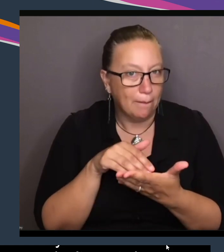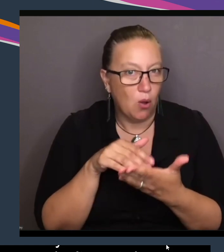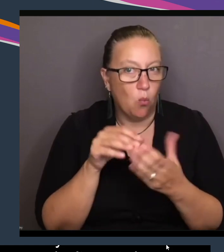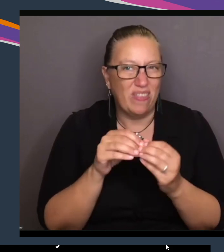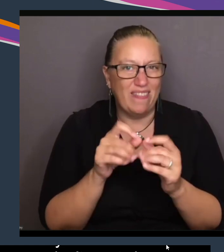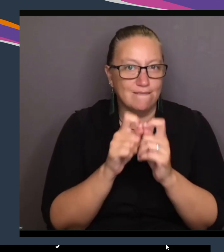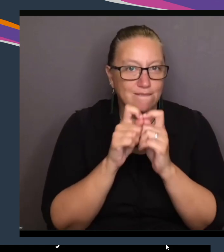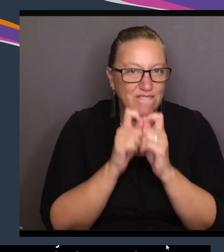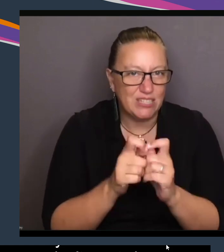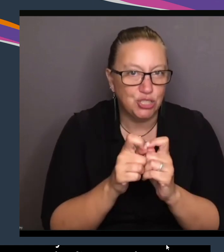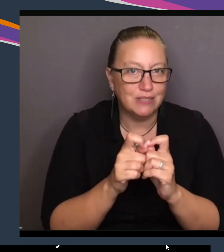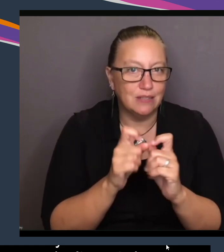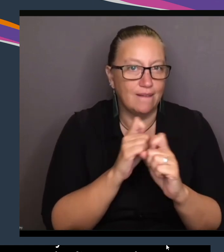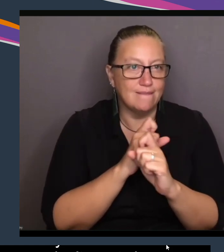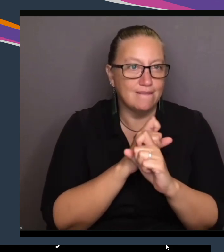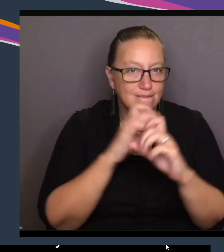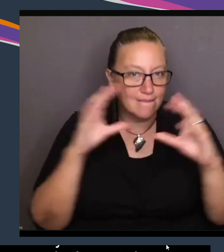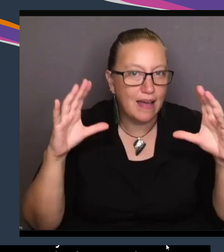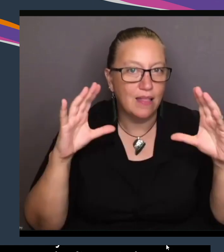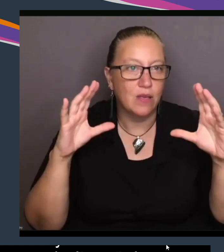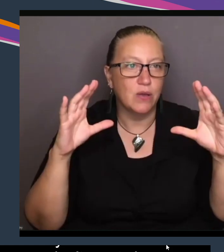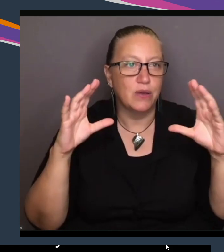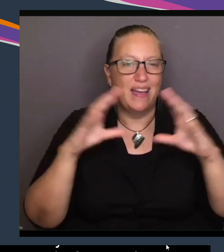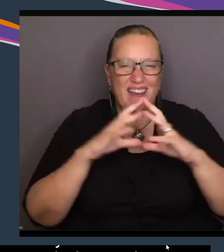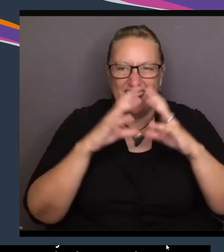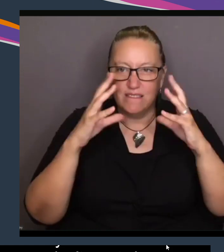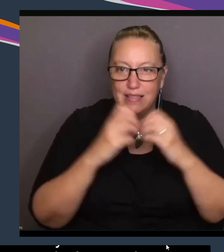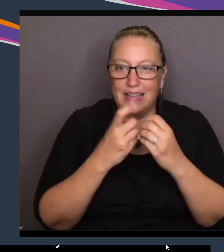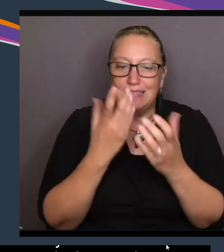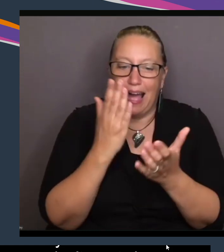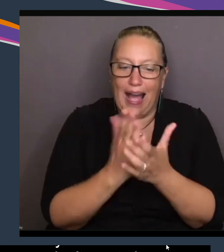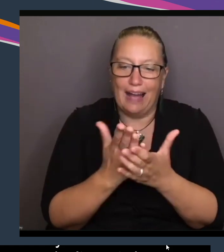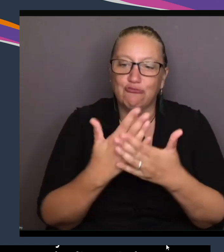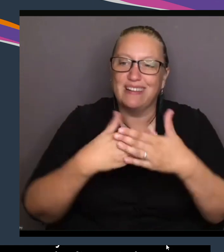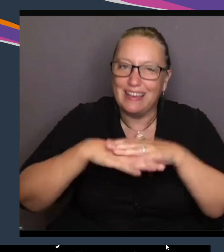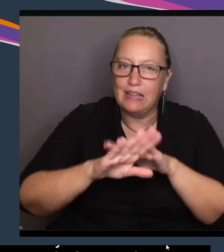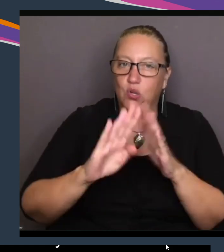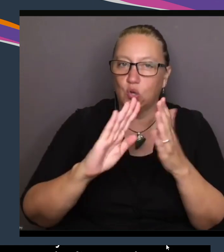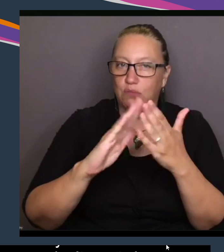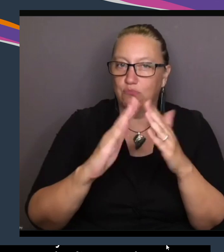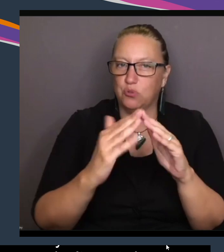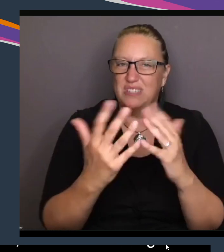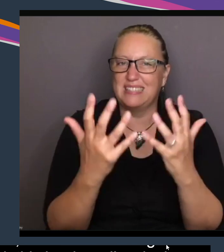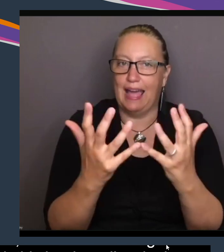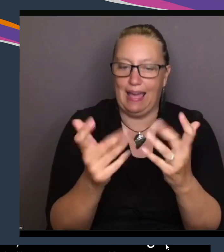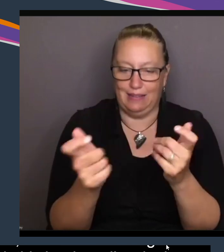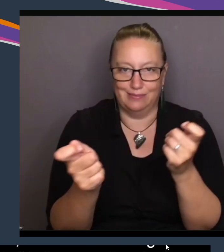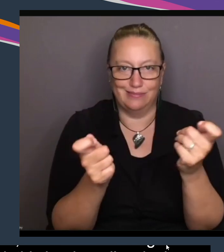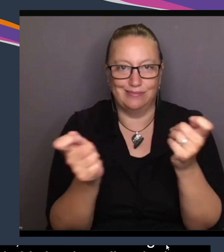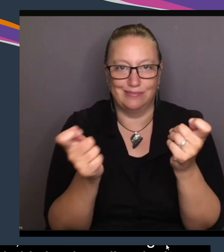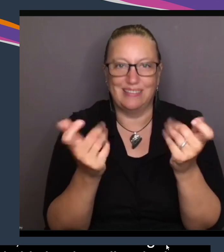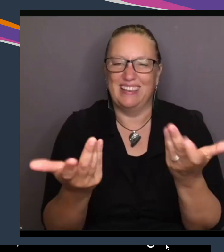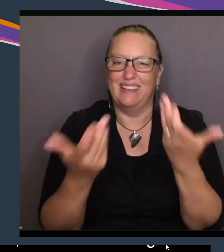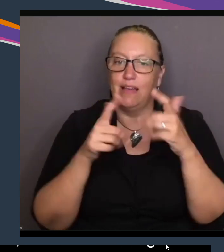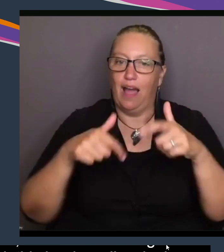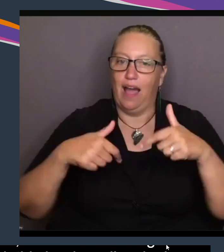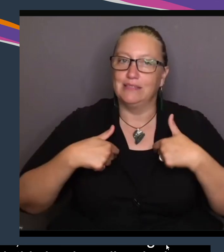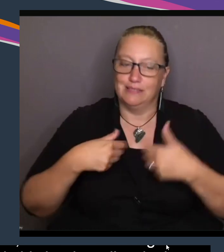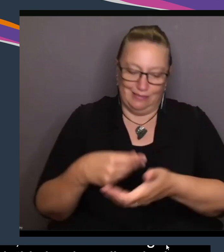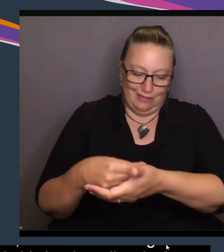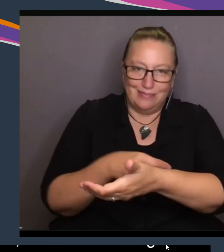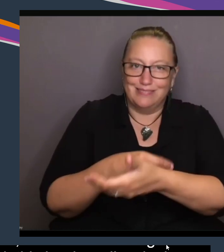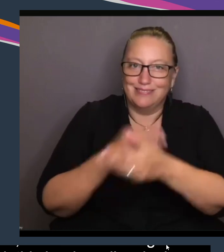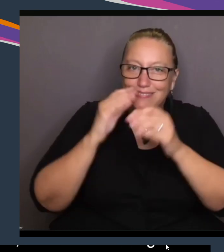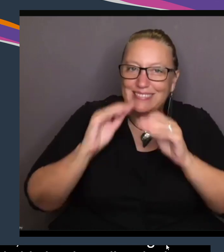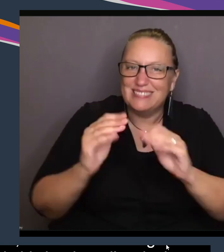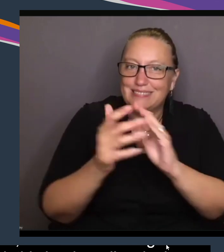in the hands of community. It's giving us the resources to make a difference. So with that, I just want to say